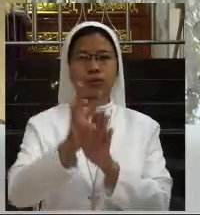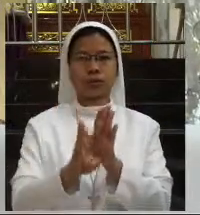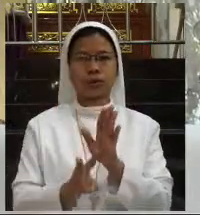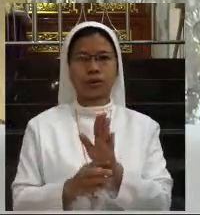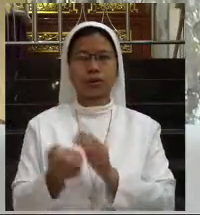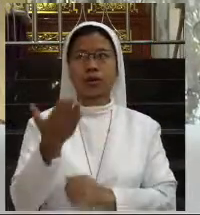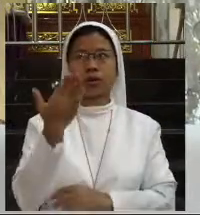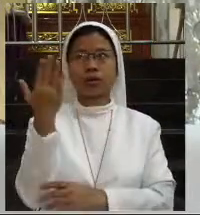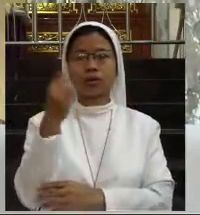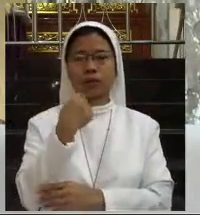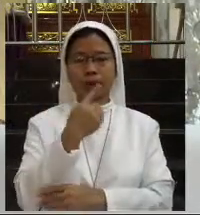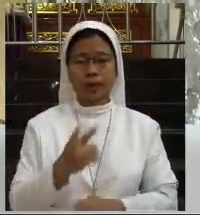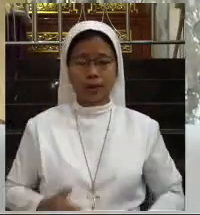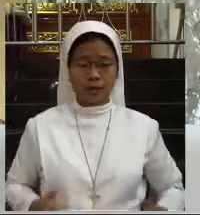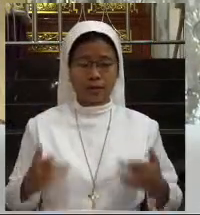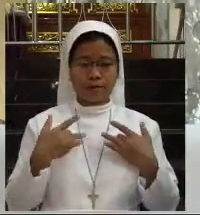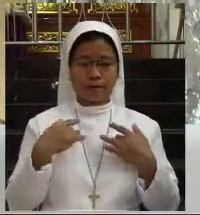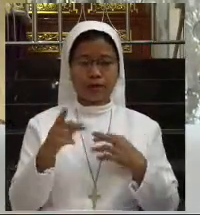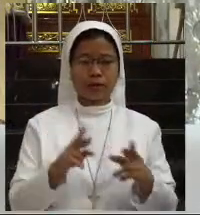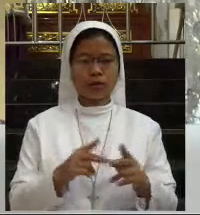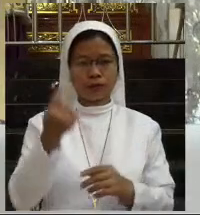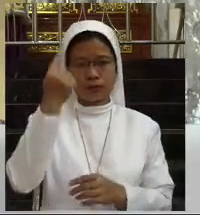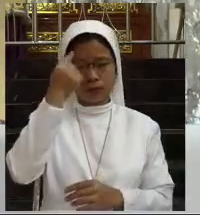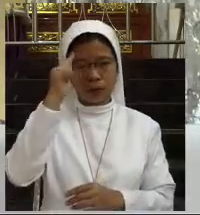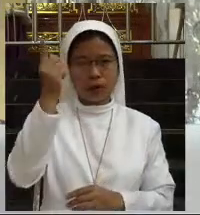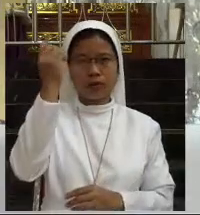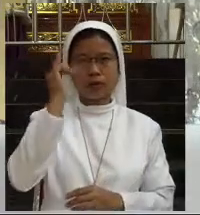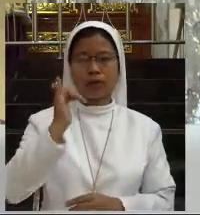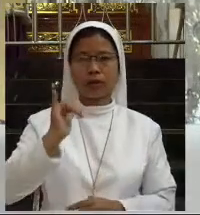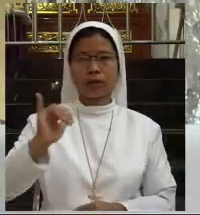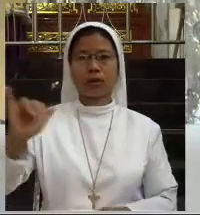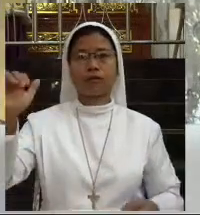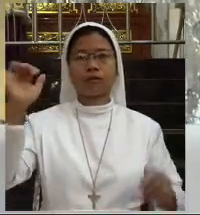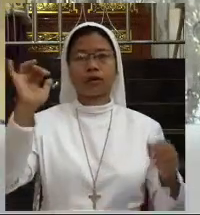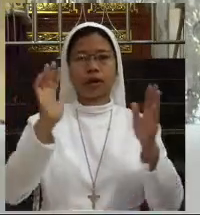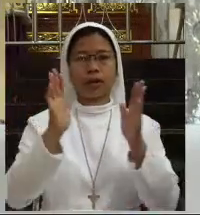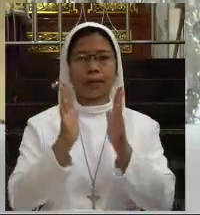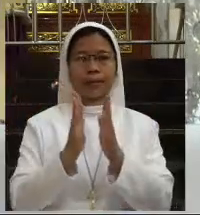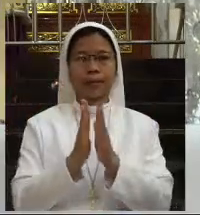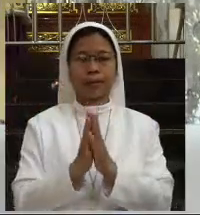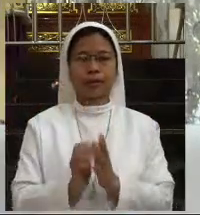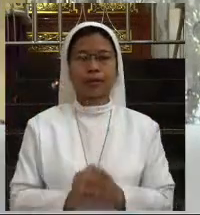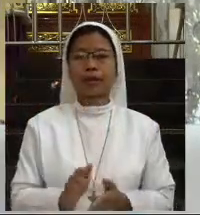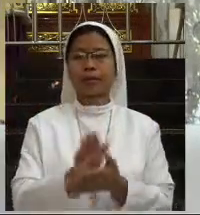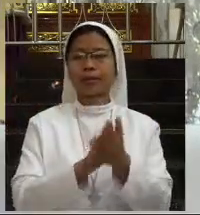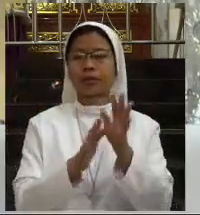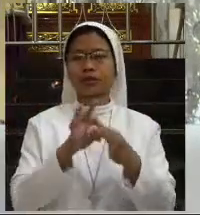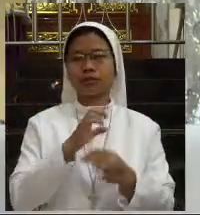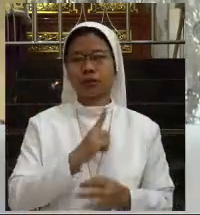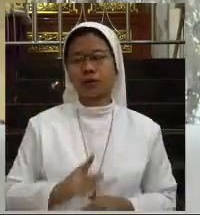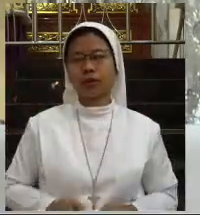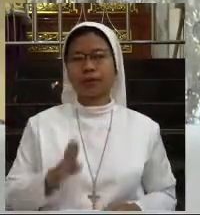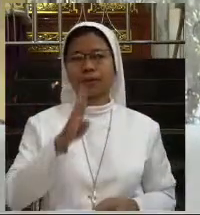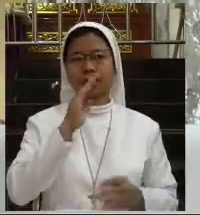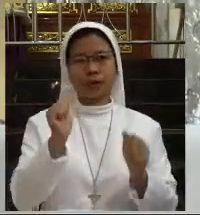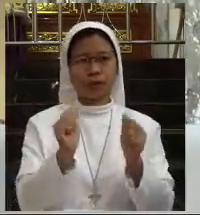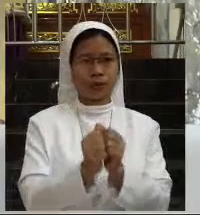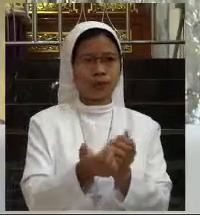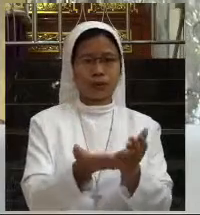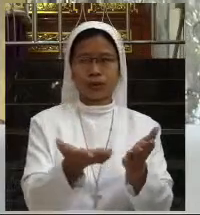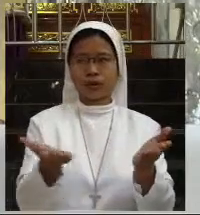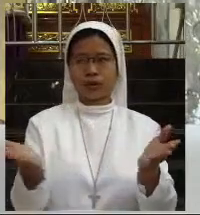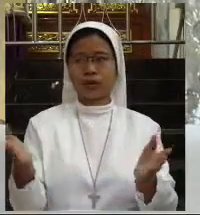will, who live and reign forever and ever. Amen. The peace of the Lord be with